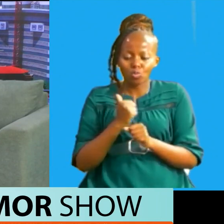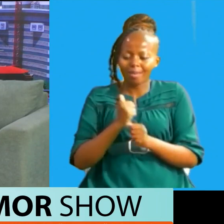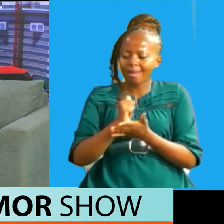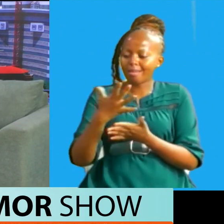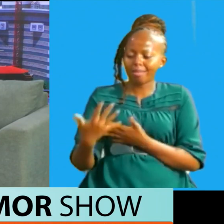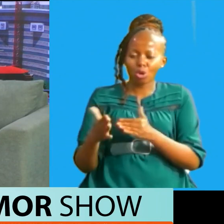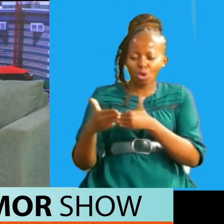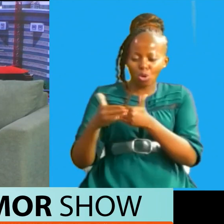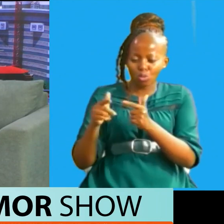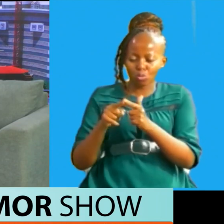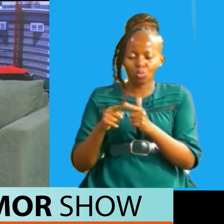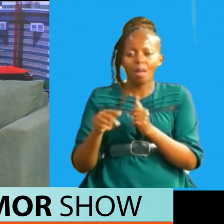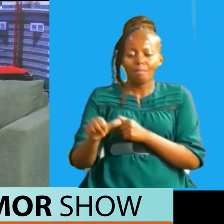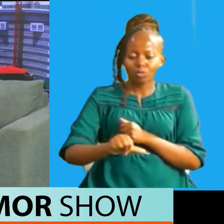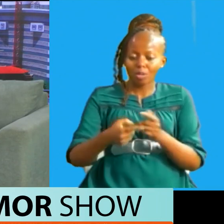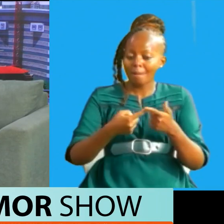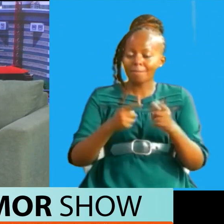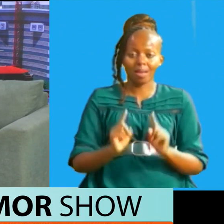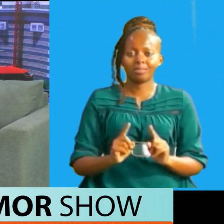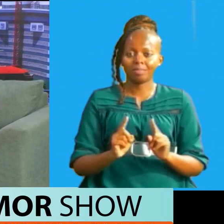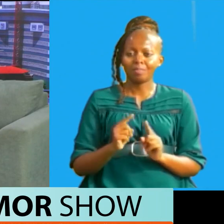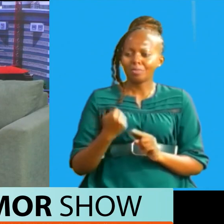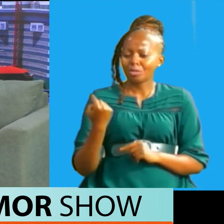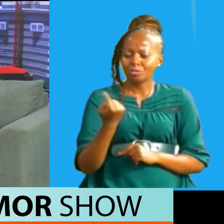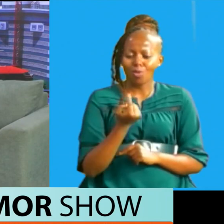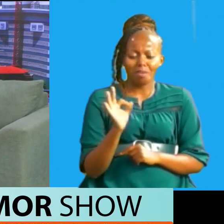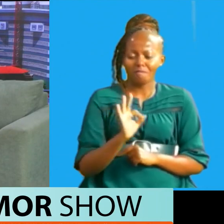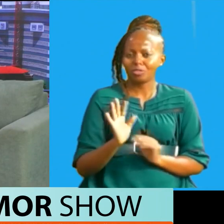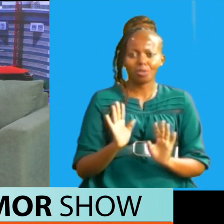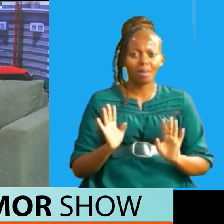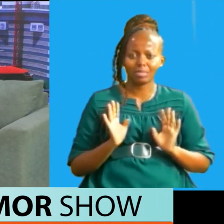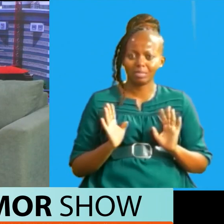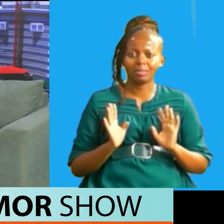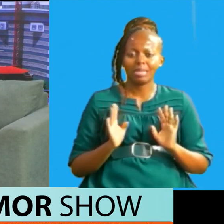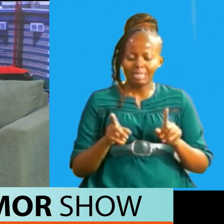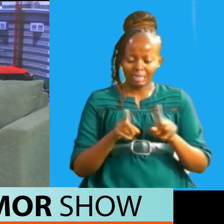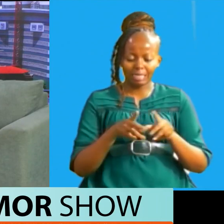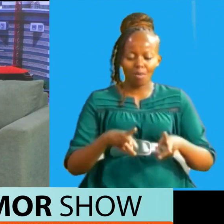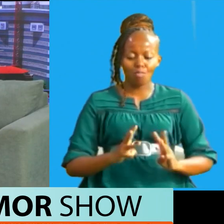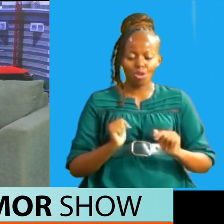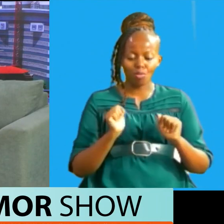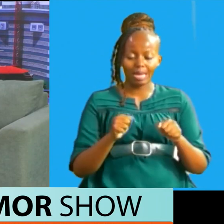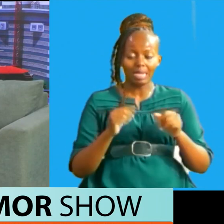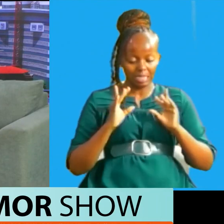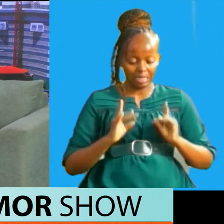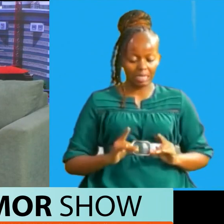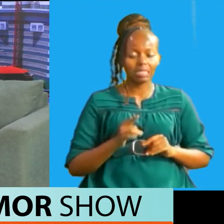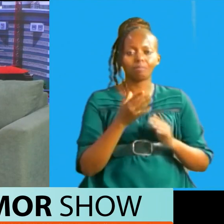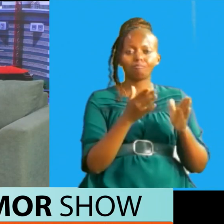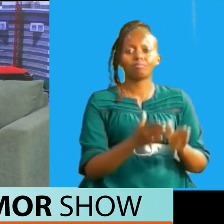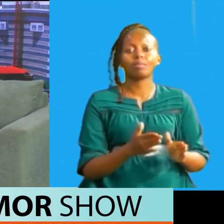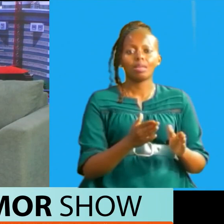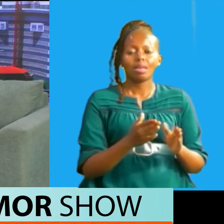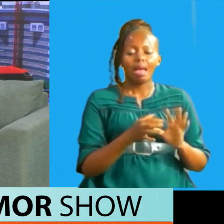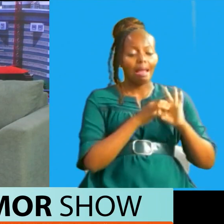that. It is just it's just fashion. Yes, the same way you're just going to respect people from your